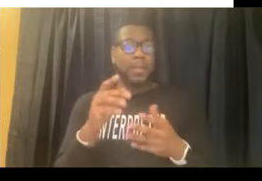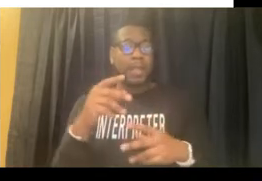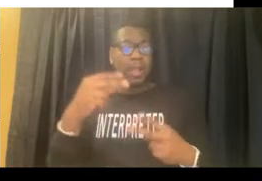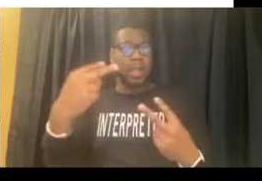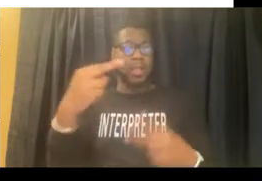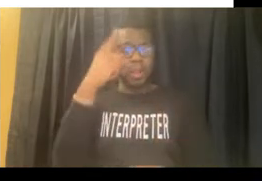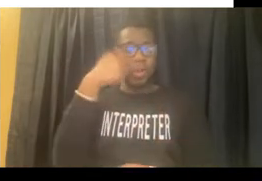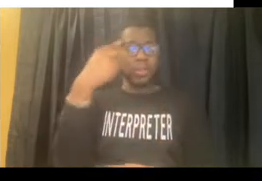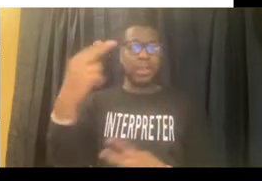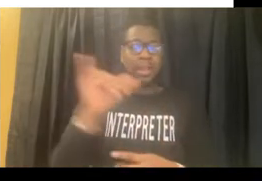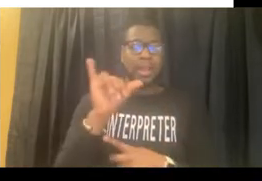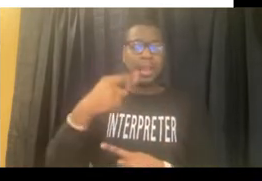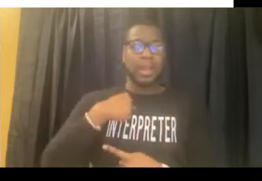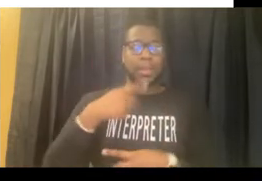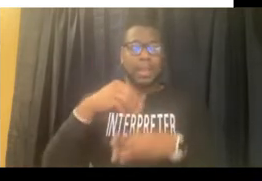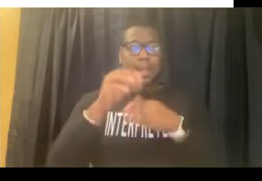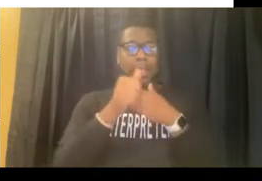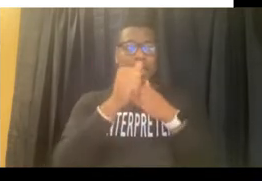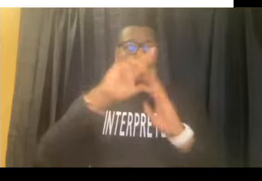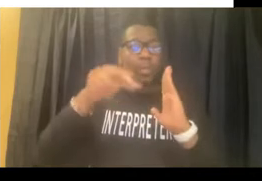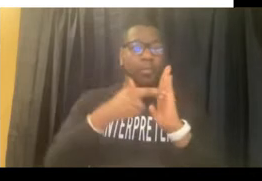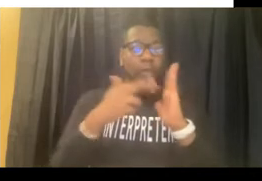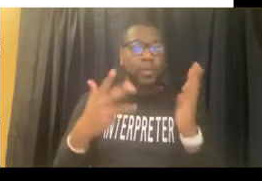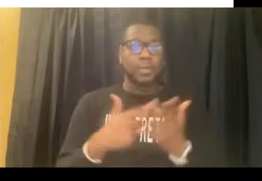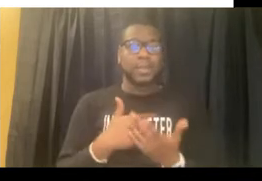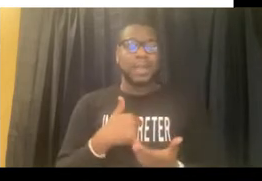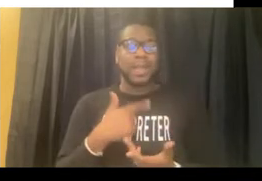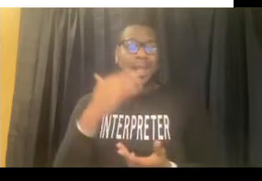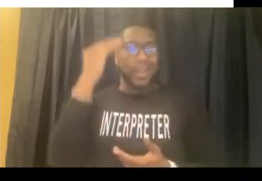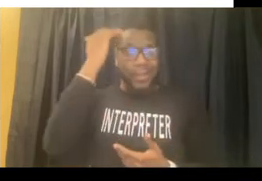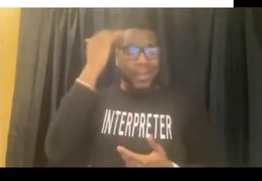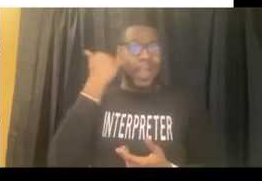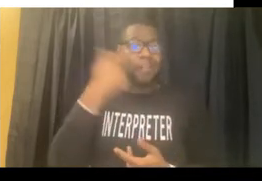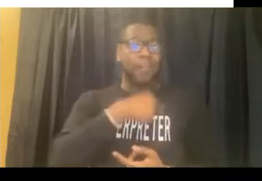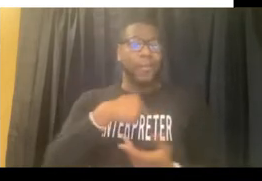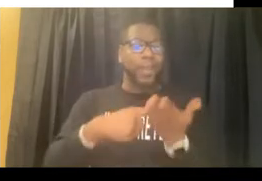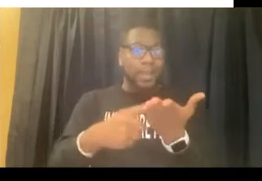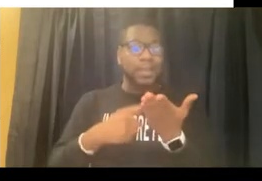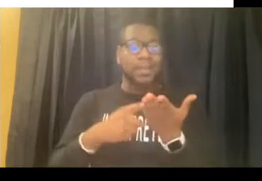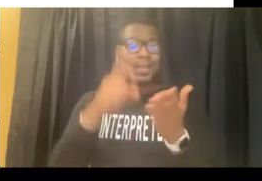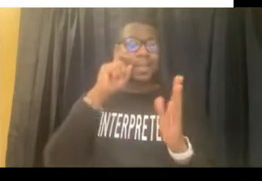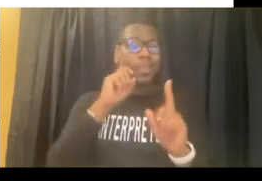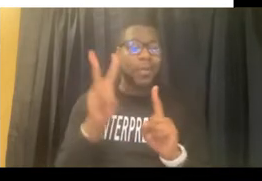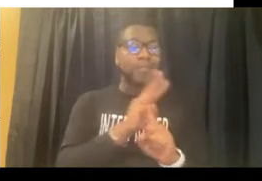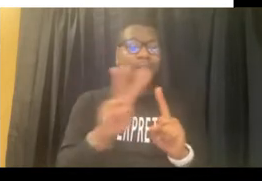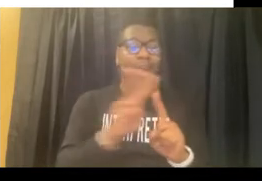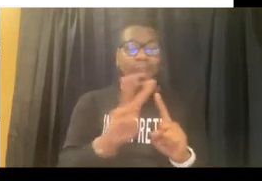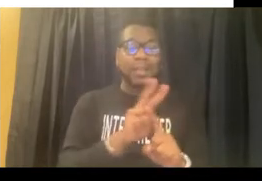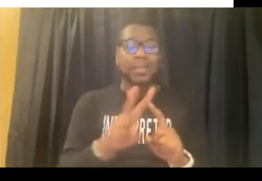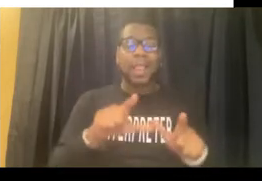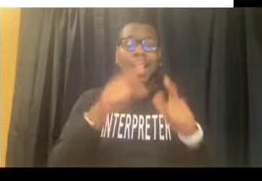And I also noticed that when we talk about sexual violence, when we talk about the commercial sex industry, a lot of